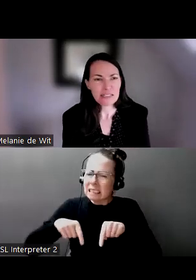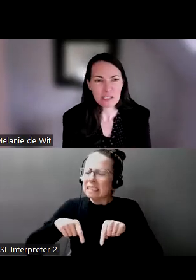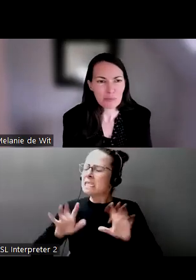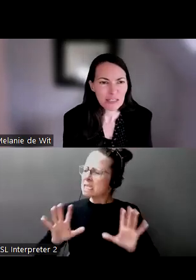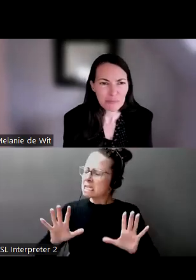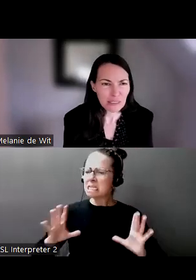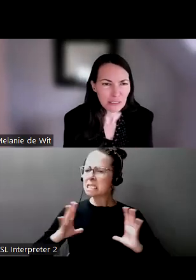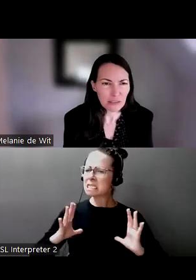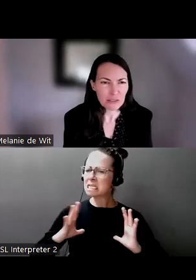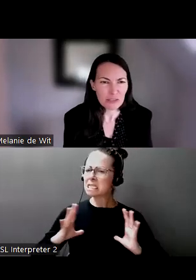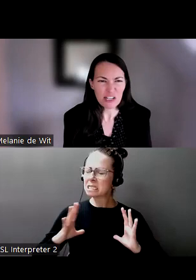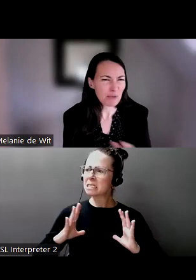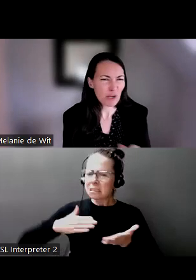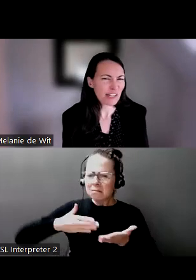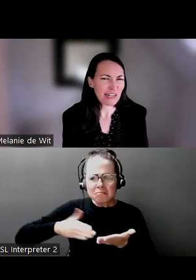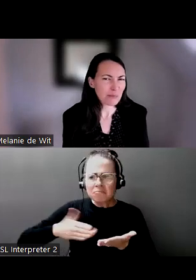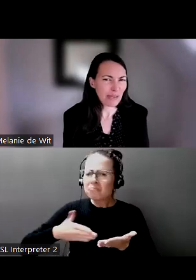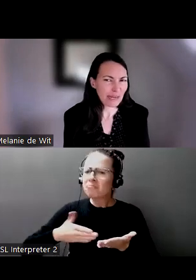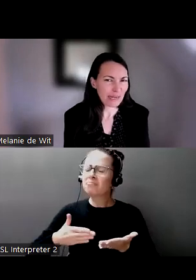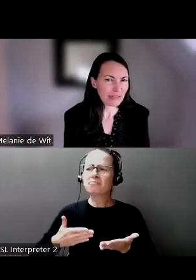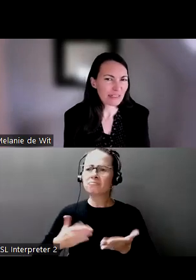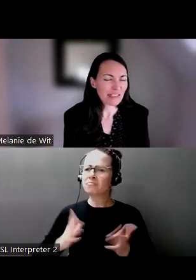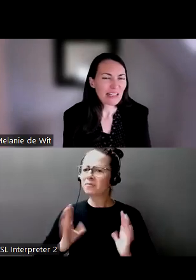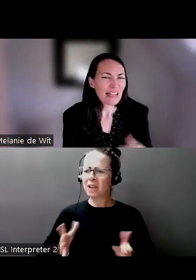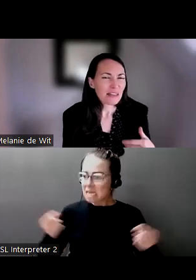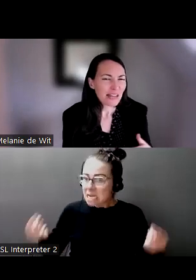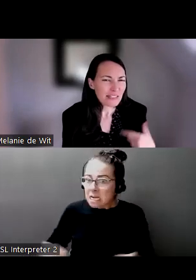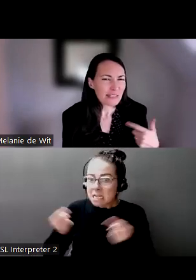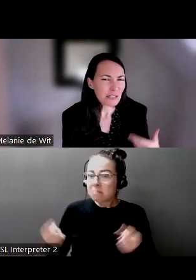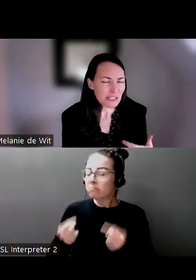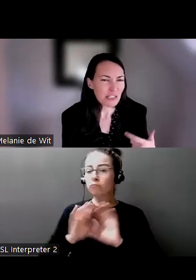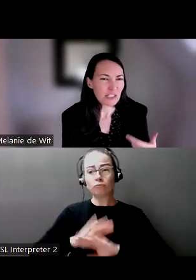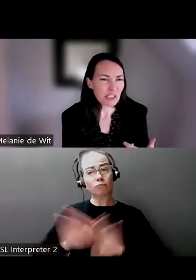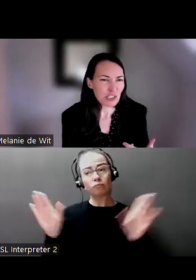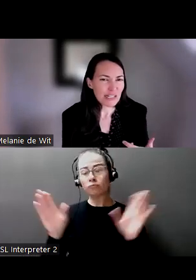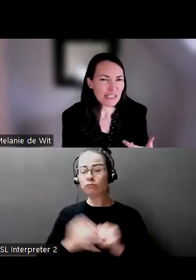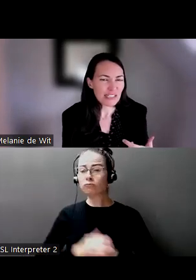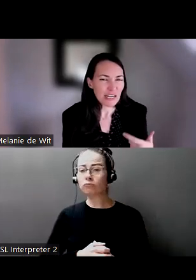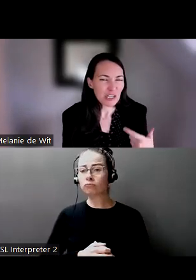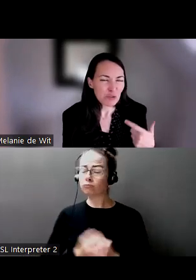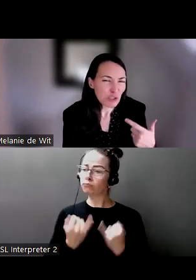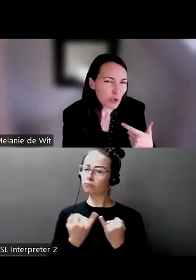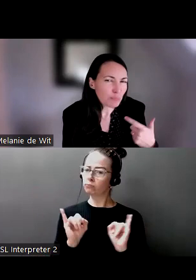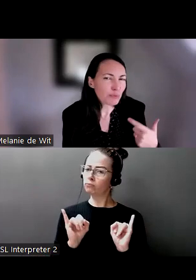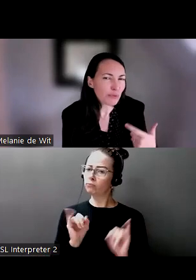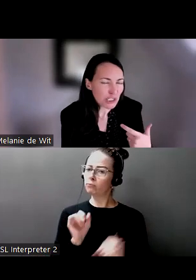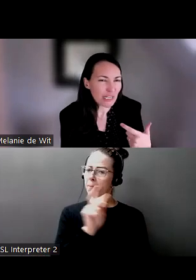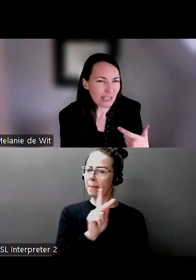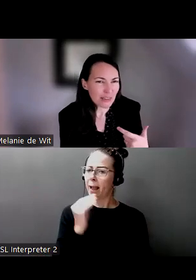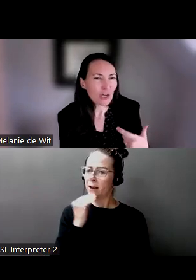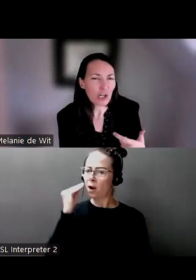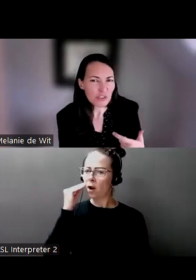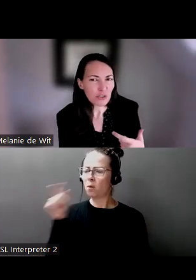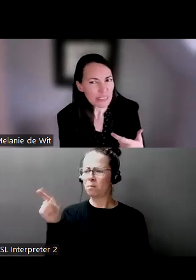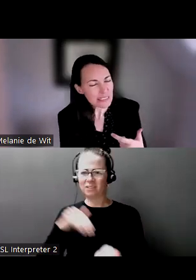I can still make meals. I'm not in any pain. That starts to suggest that you don't